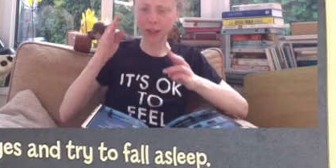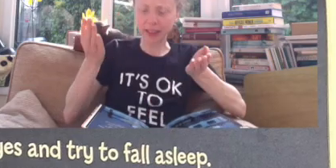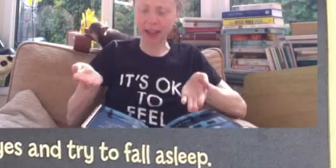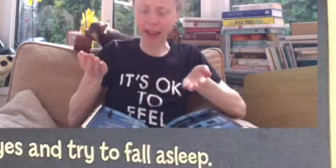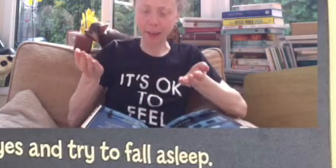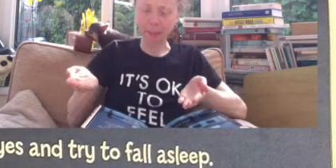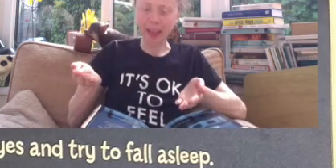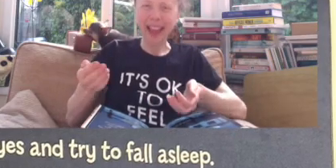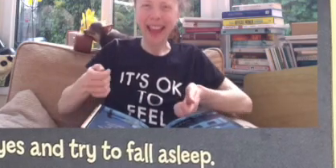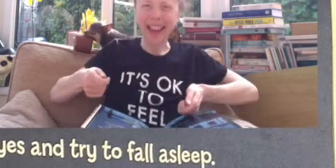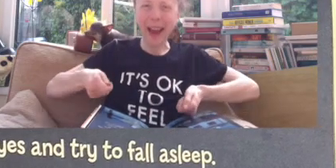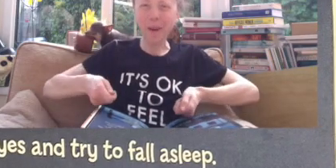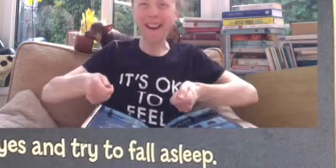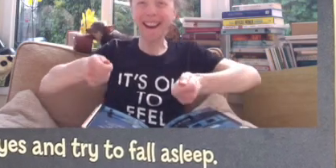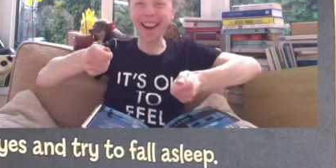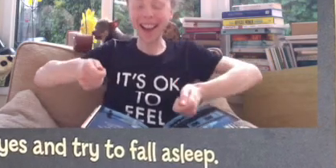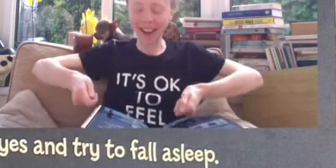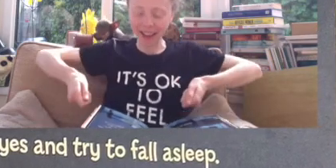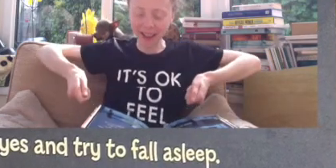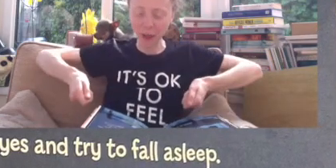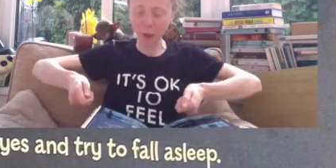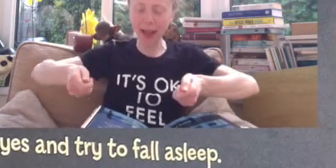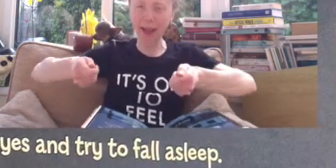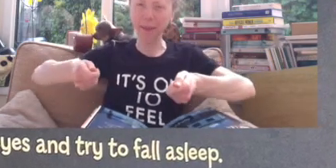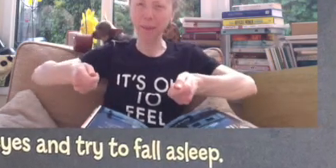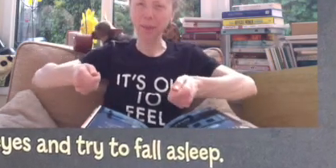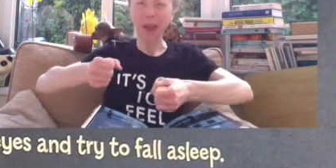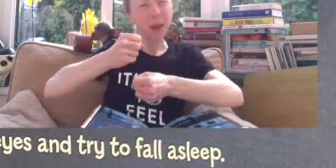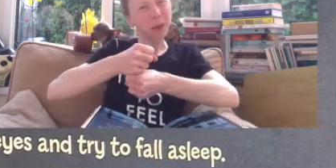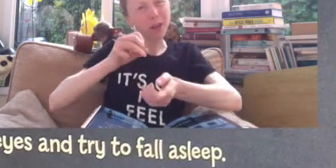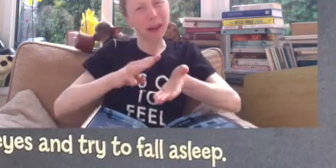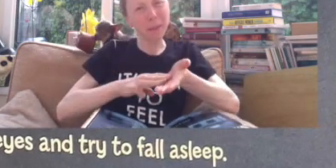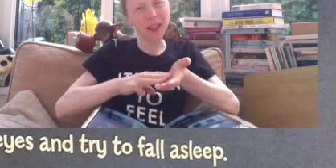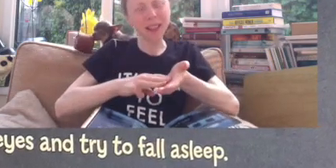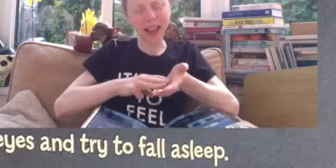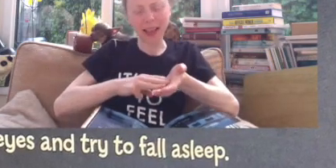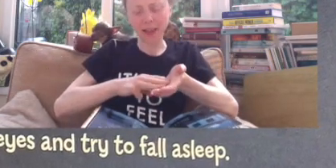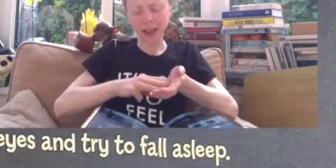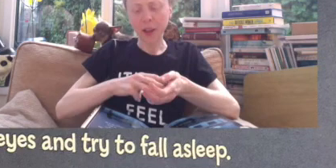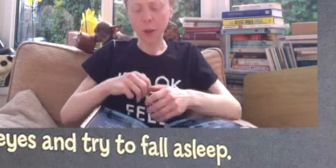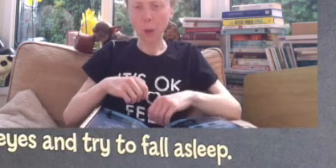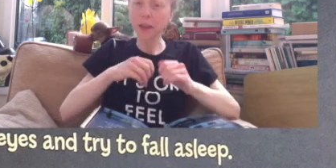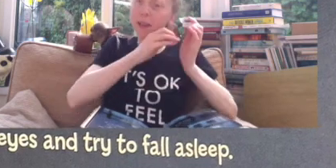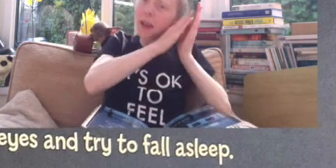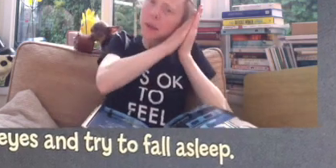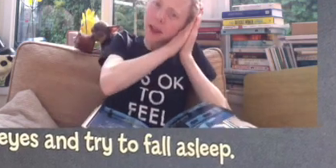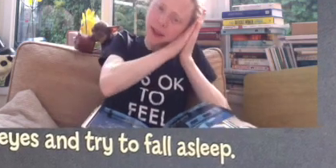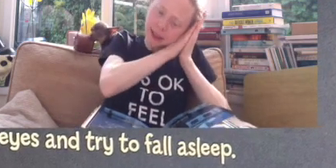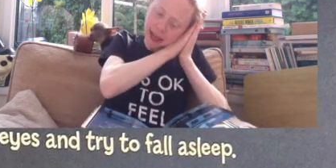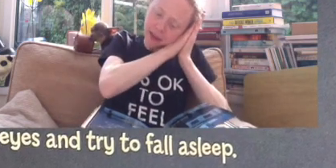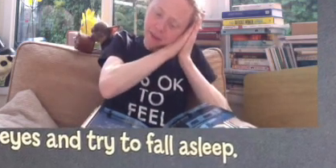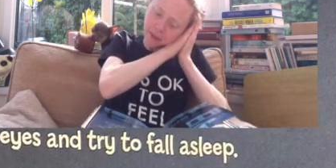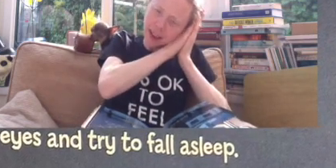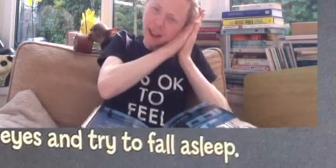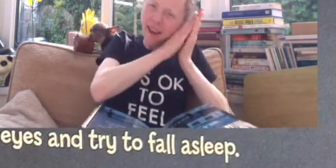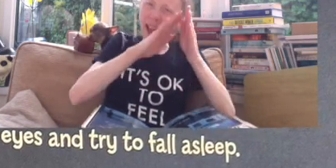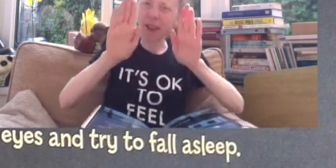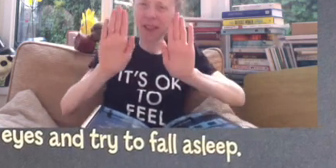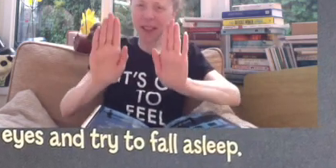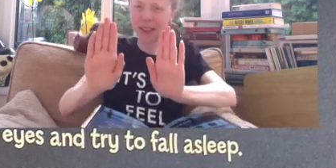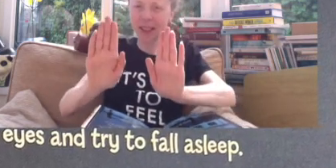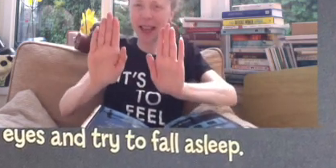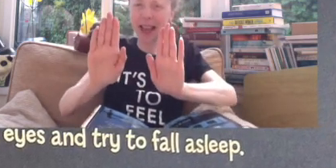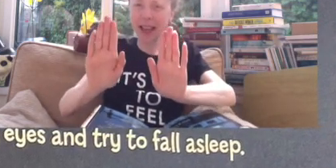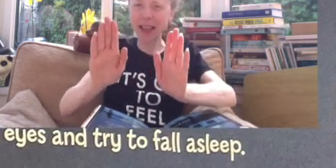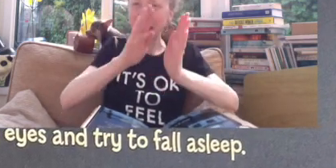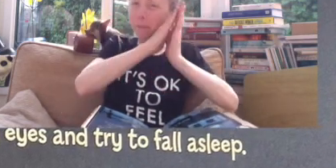saw today and how high I can swing. But Grandma says that once I'm tucked in, I have